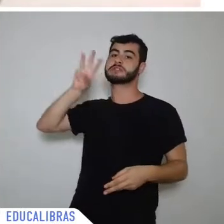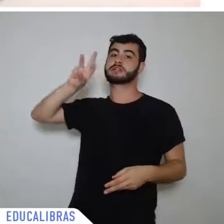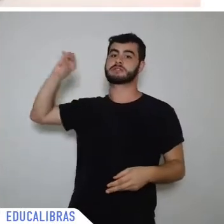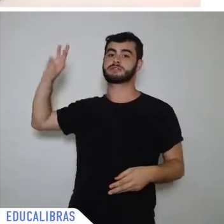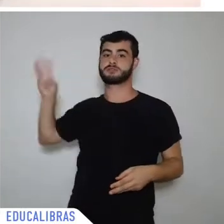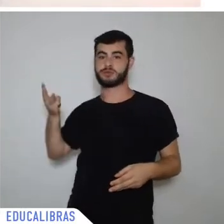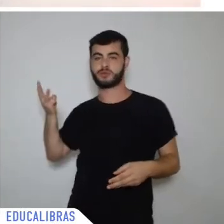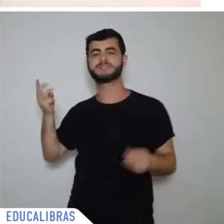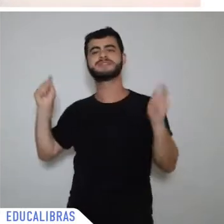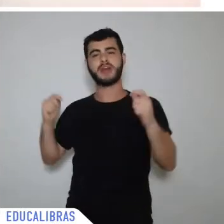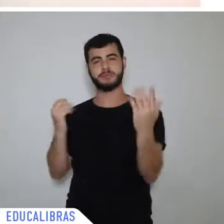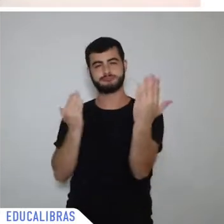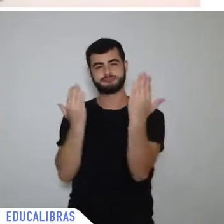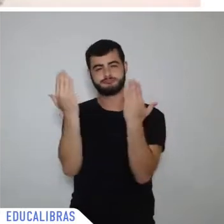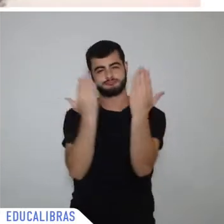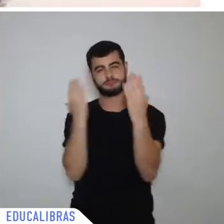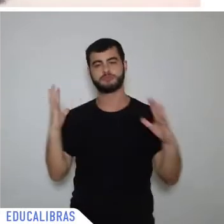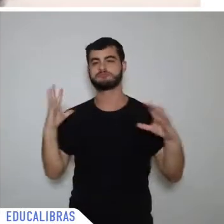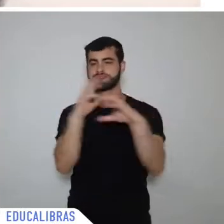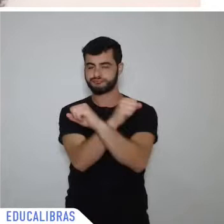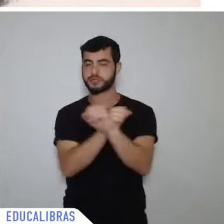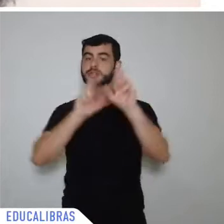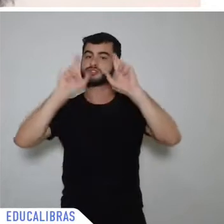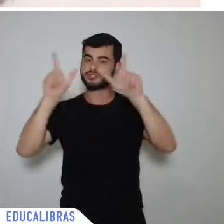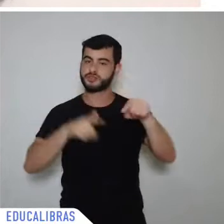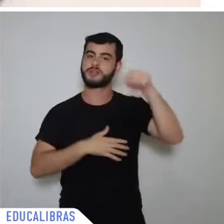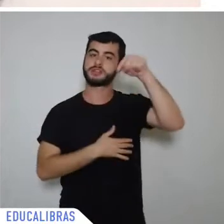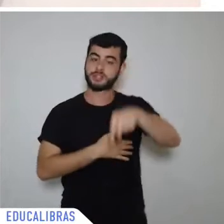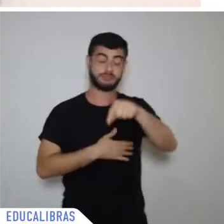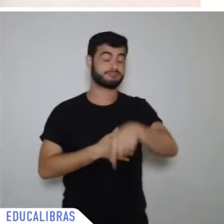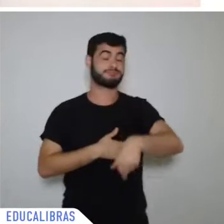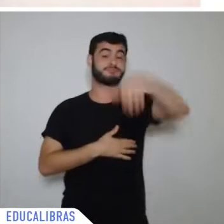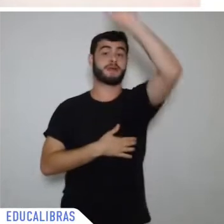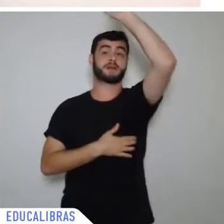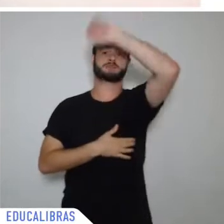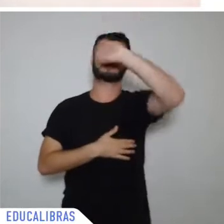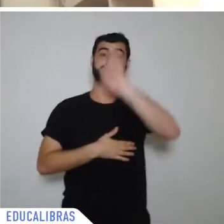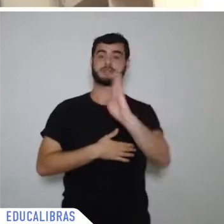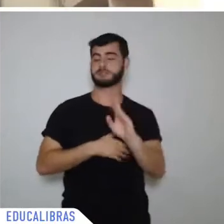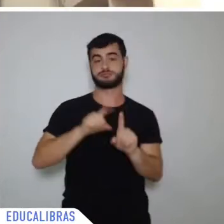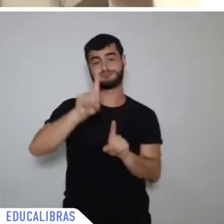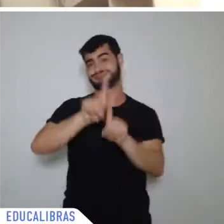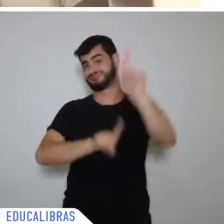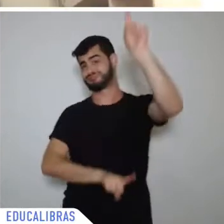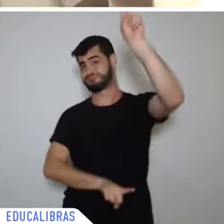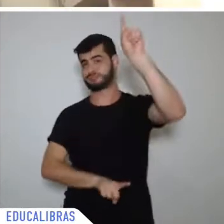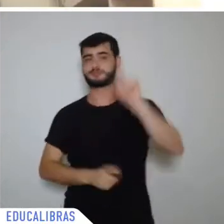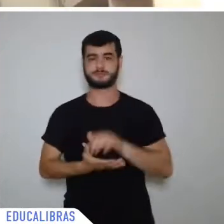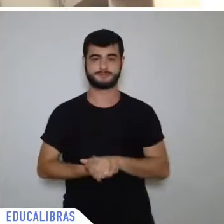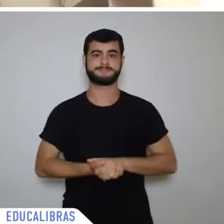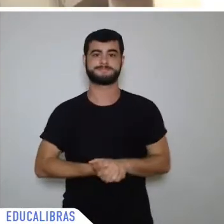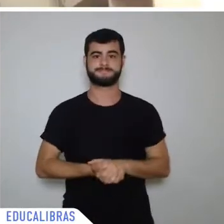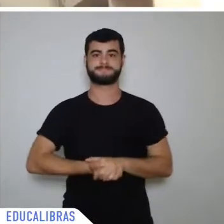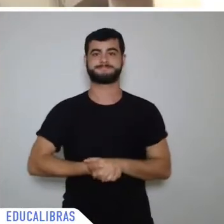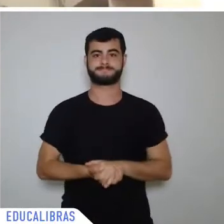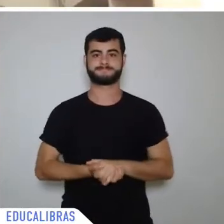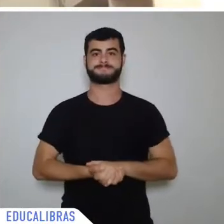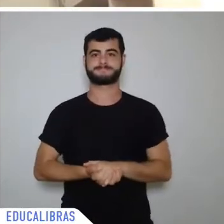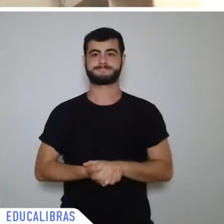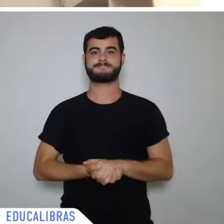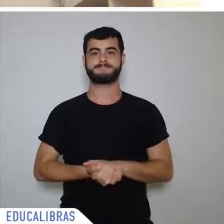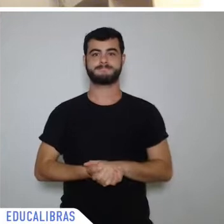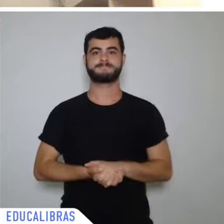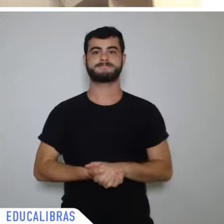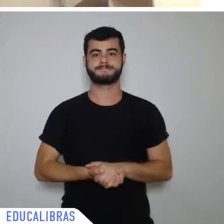that smaller than the United States, but you see the proportion of the rate of homicides against us